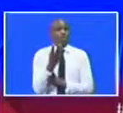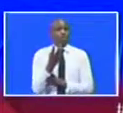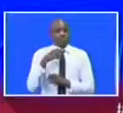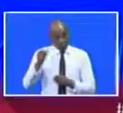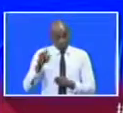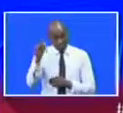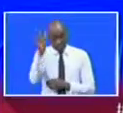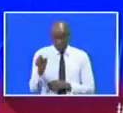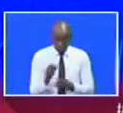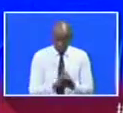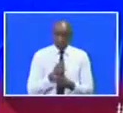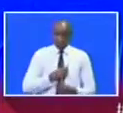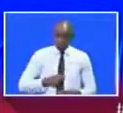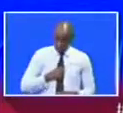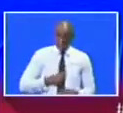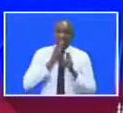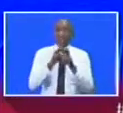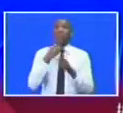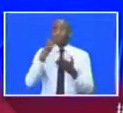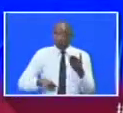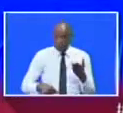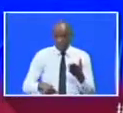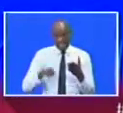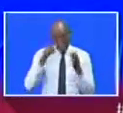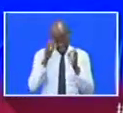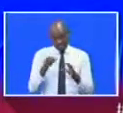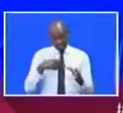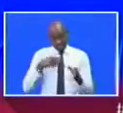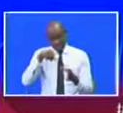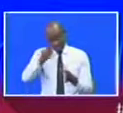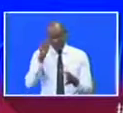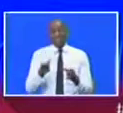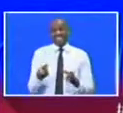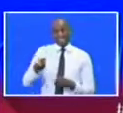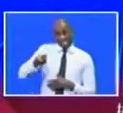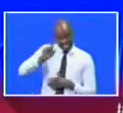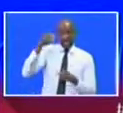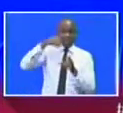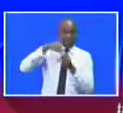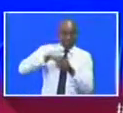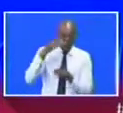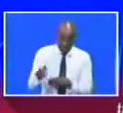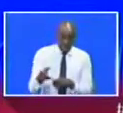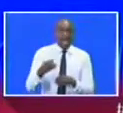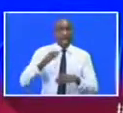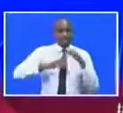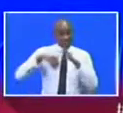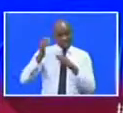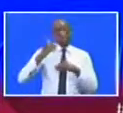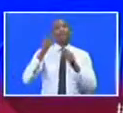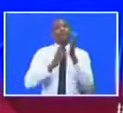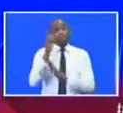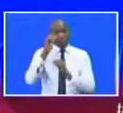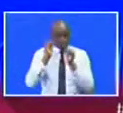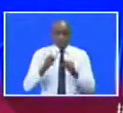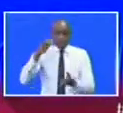for the region. I beg your pardon. Now, the report urges that East African nations must increase their investment in infrastructure development to